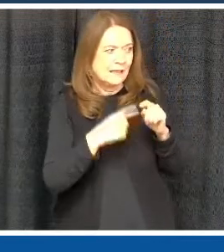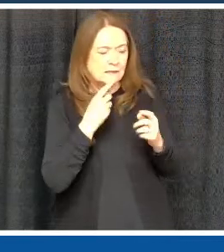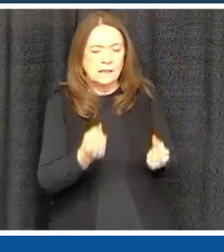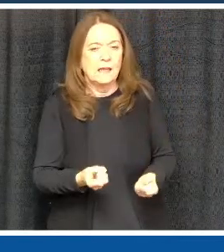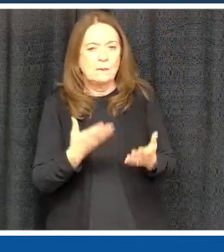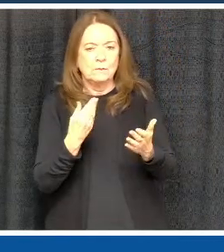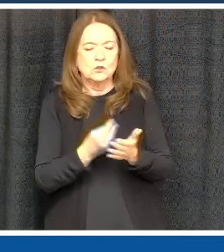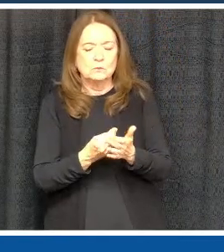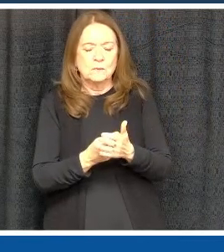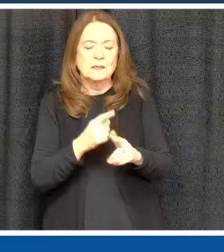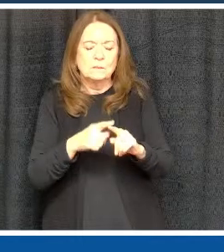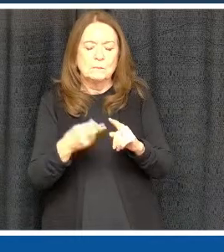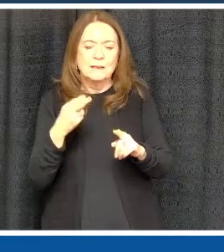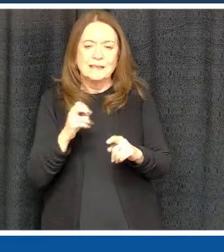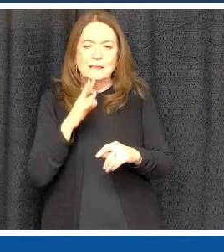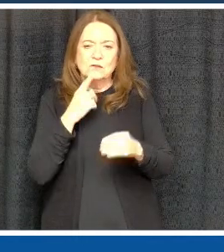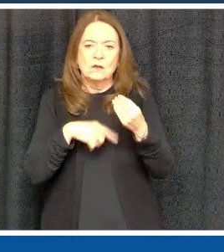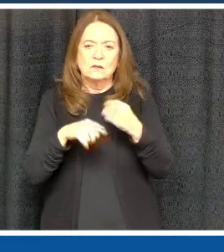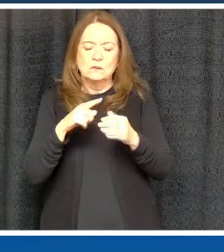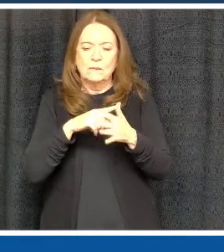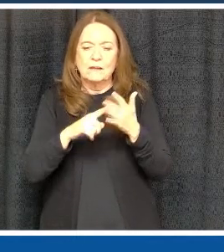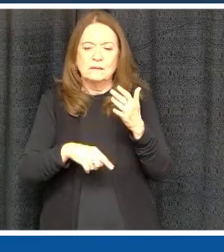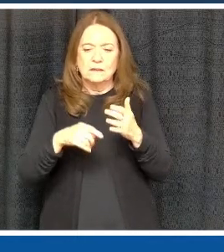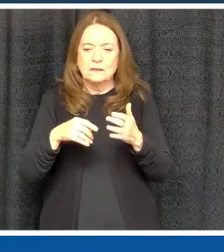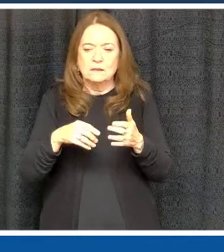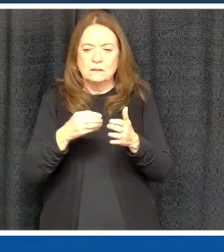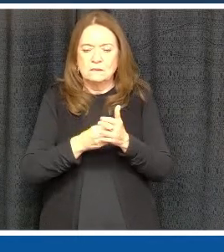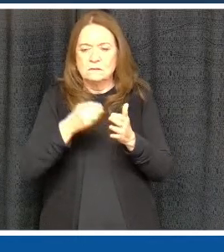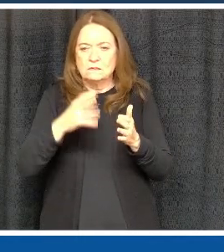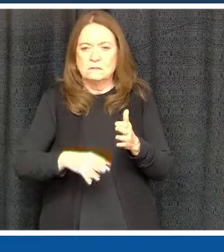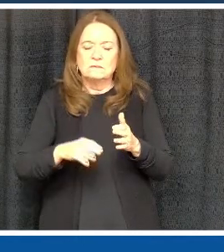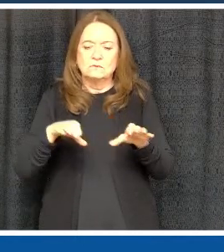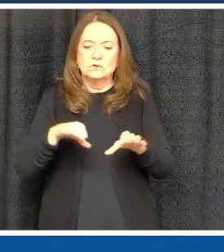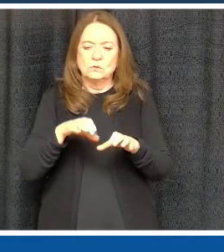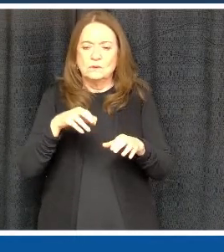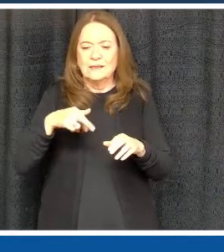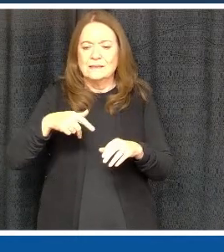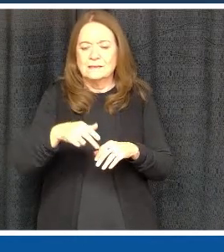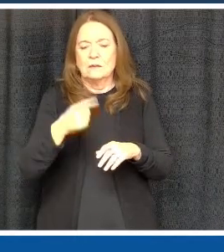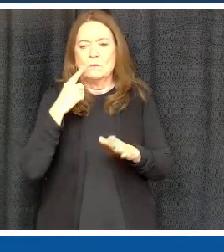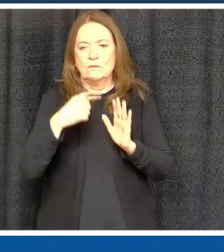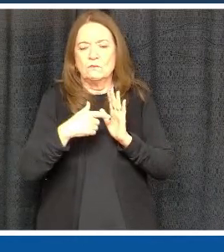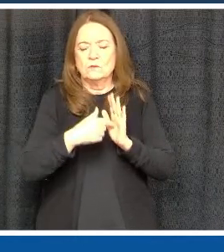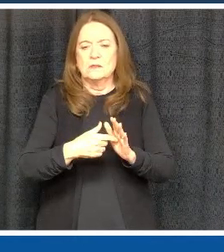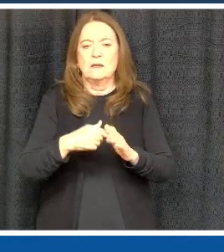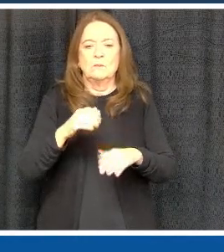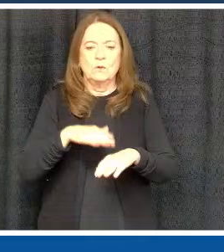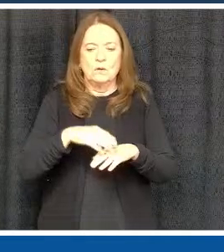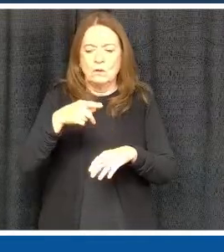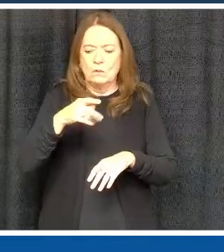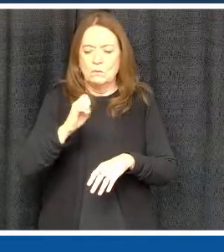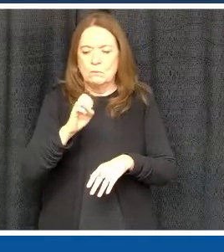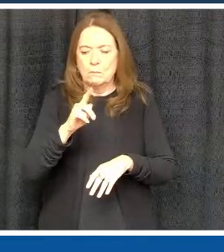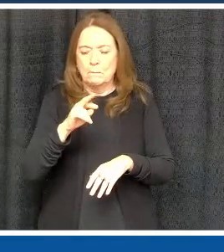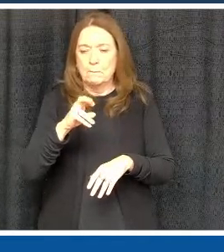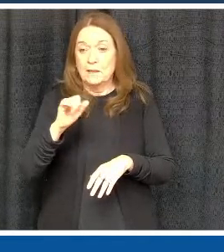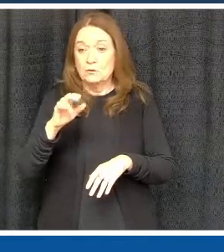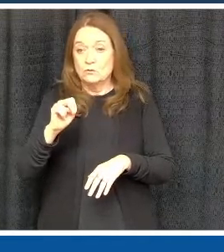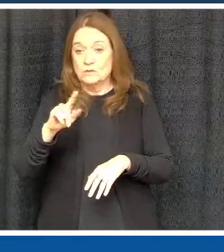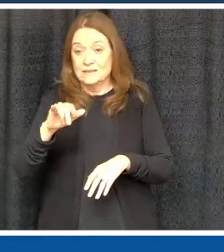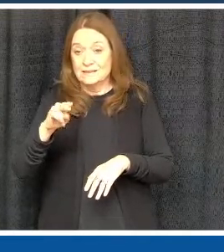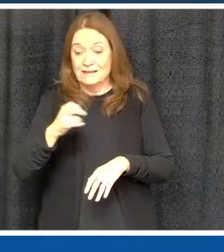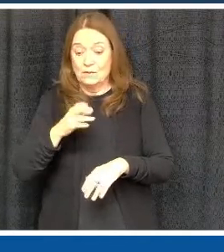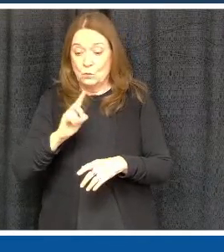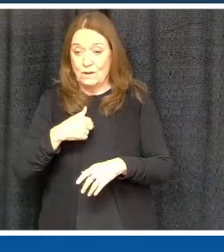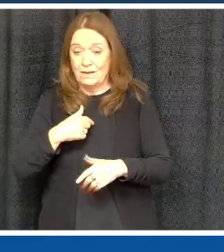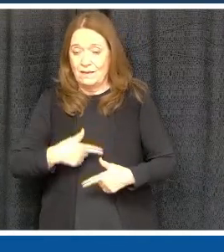much money, but he talked about the expense of infilling a sidewalk, for instance, on Peterson Lane, which is my neighborhood,